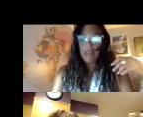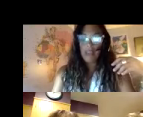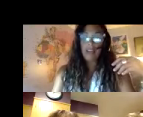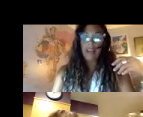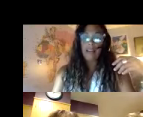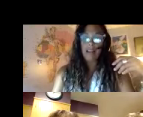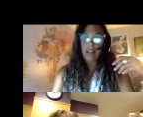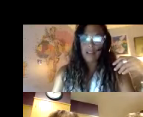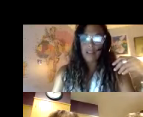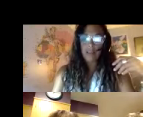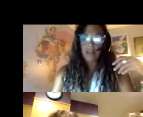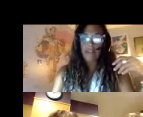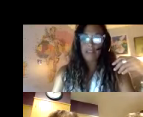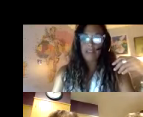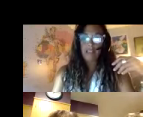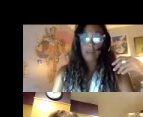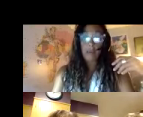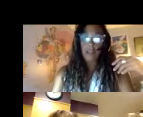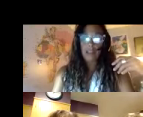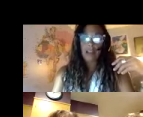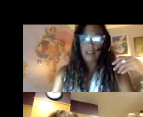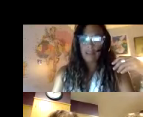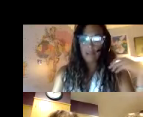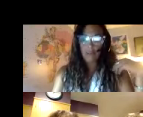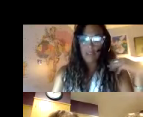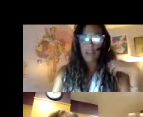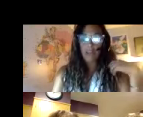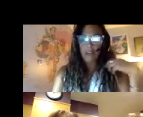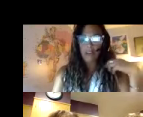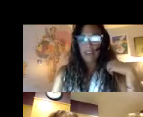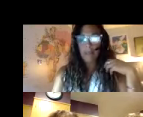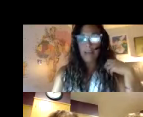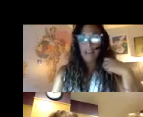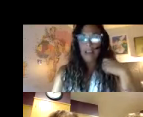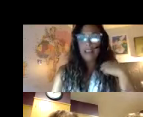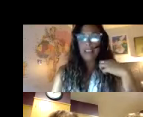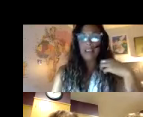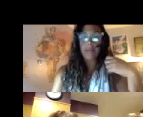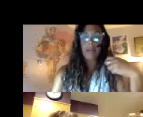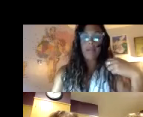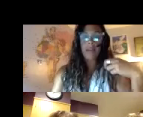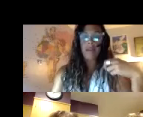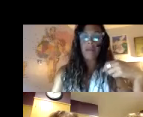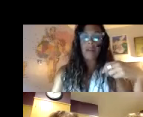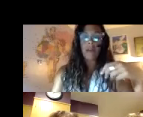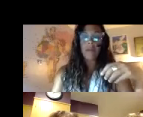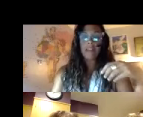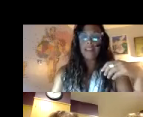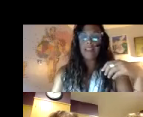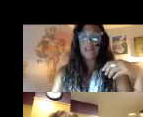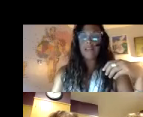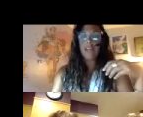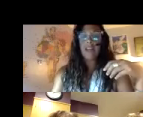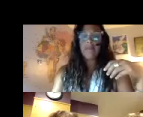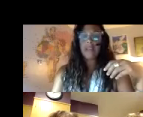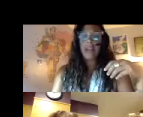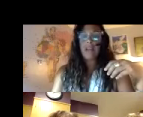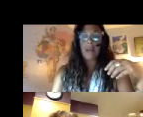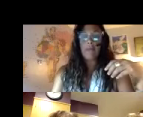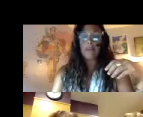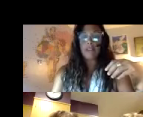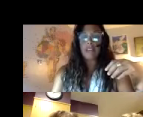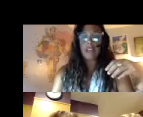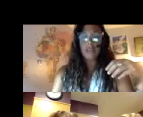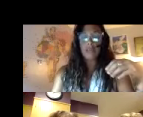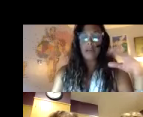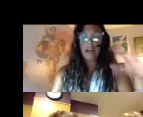some low-lying portions, there are some pretty substantial areas that could be flooded, but in the particular central